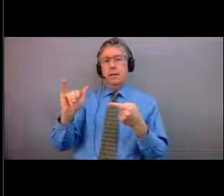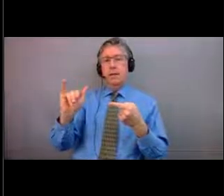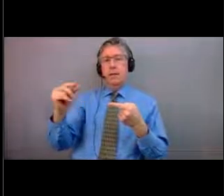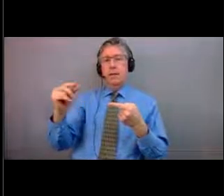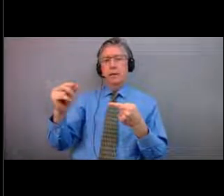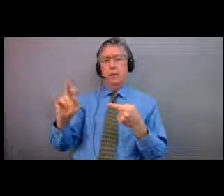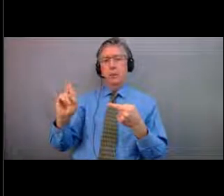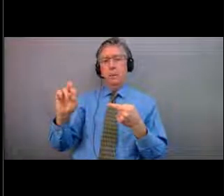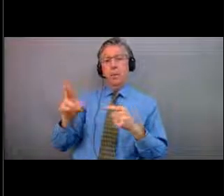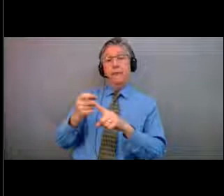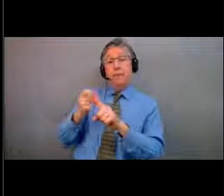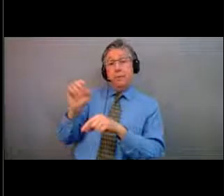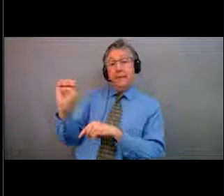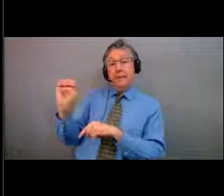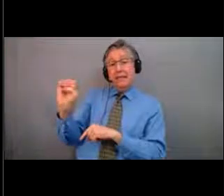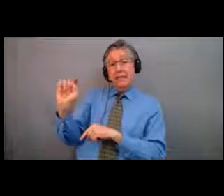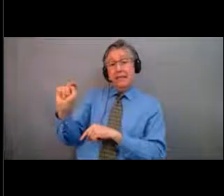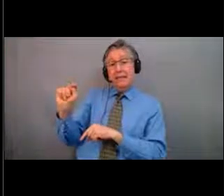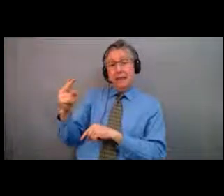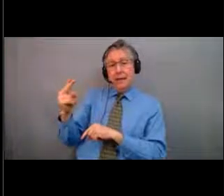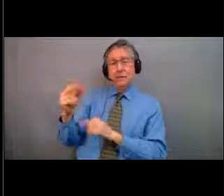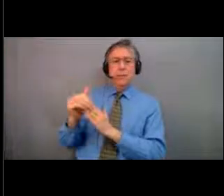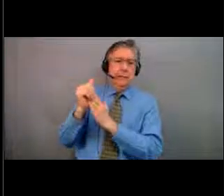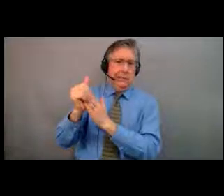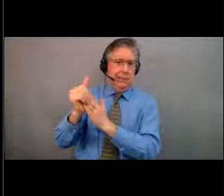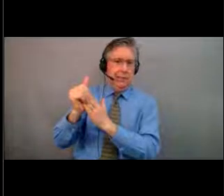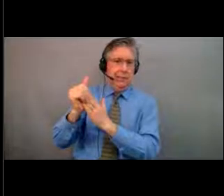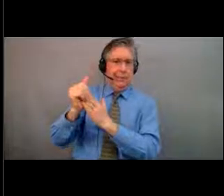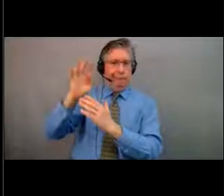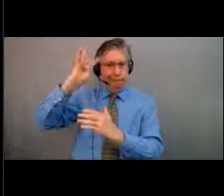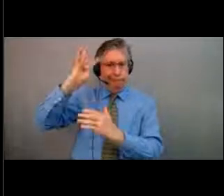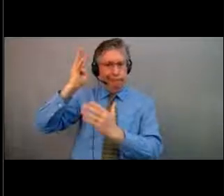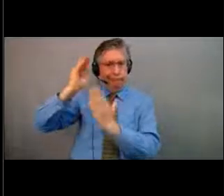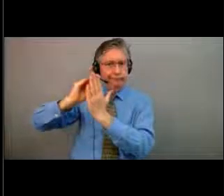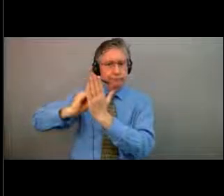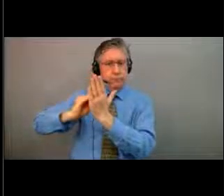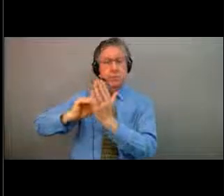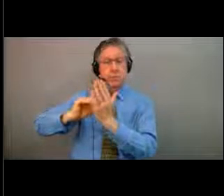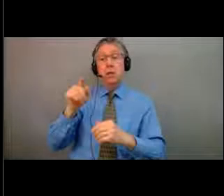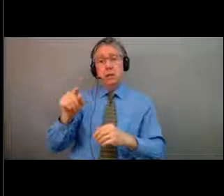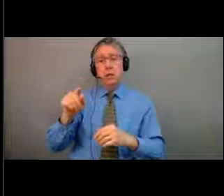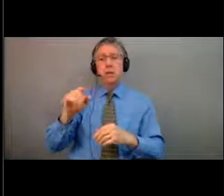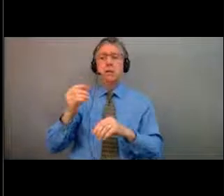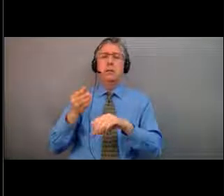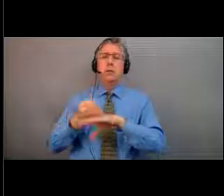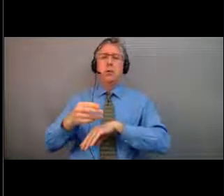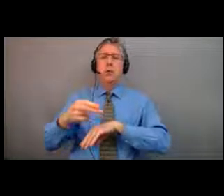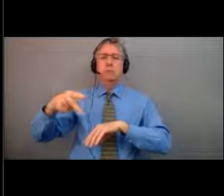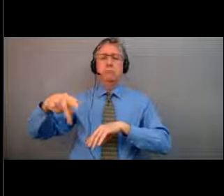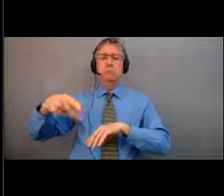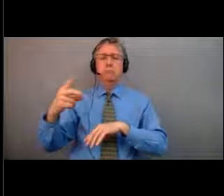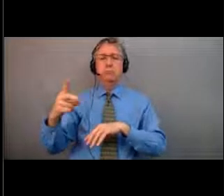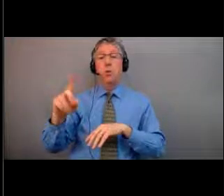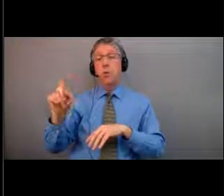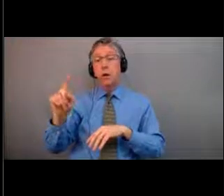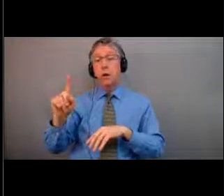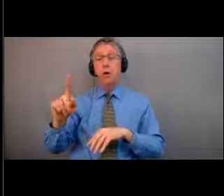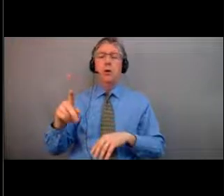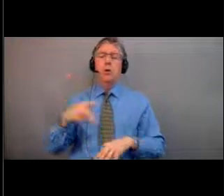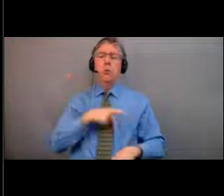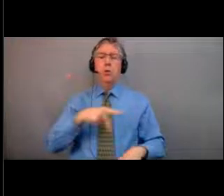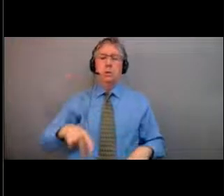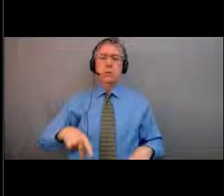Nikki is a colleague of ours. He got his postdoc at Princeton University, working with us from the